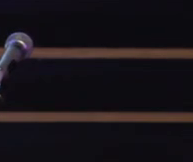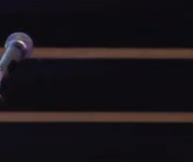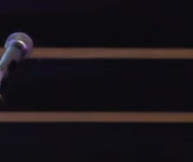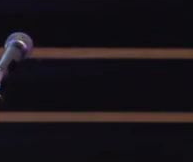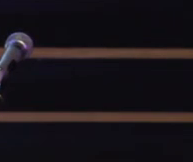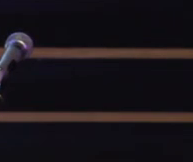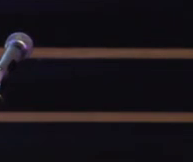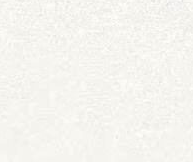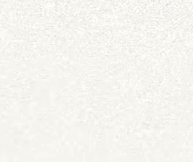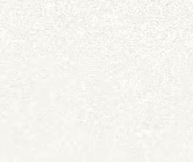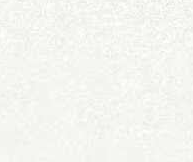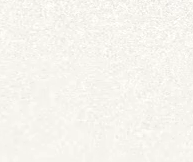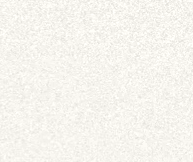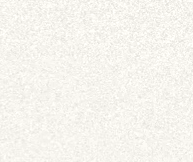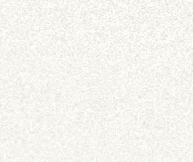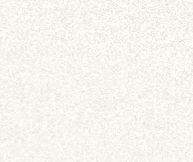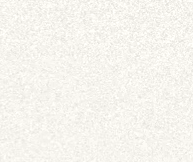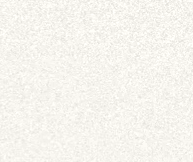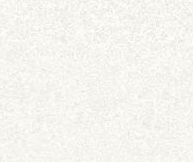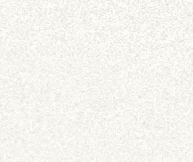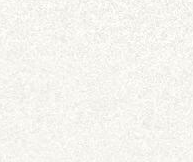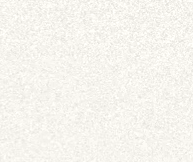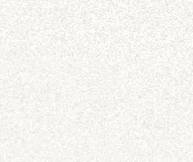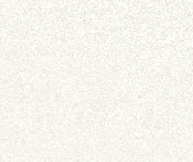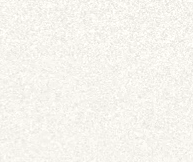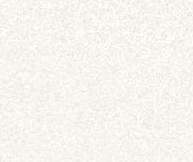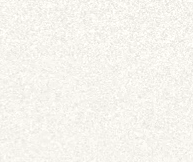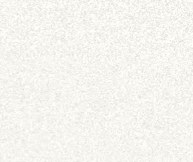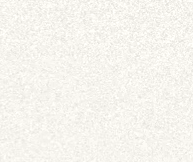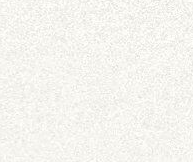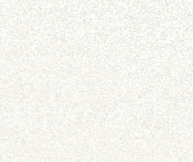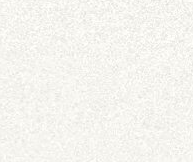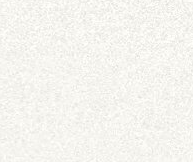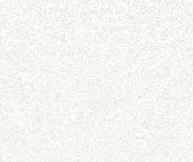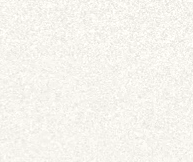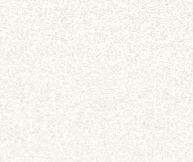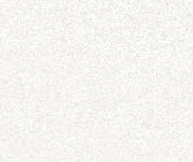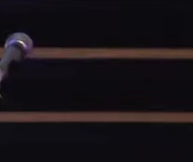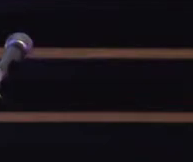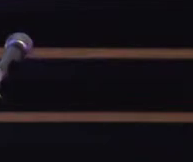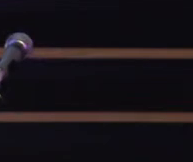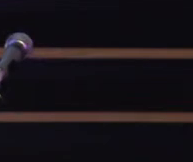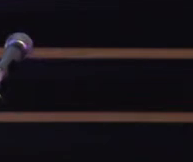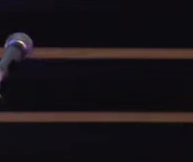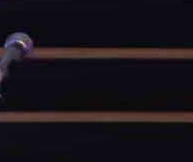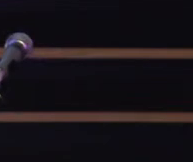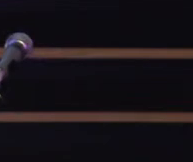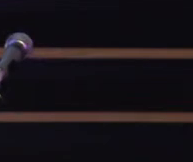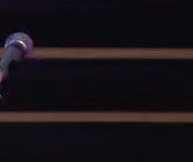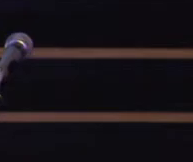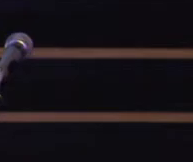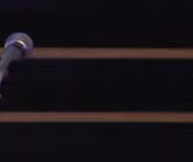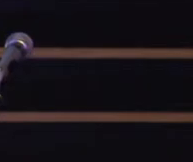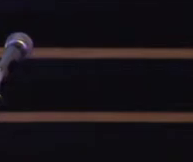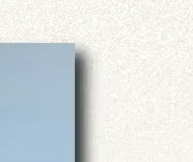Really, of life? I mean, if you saw an empty grave, what would you